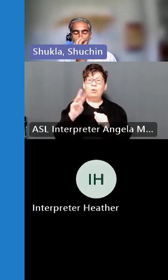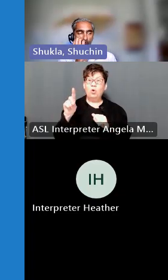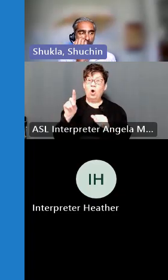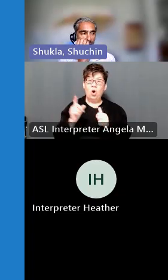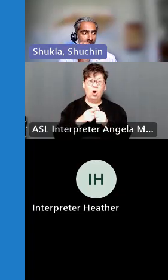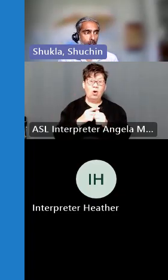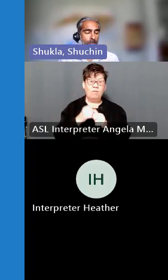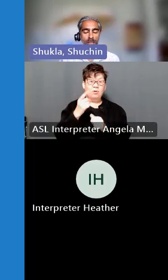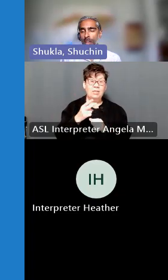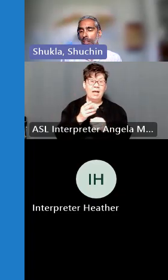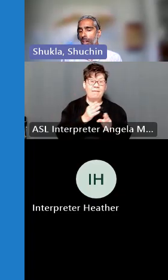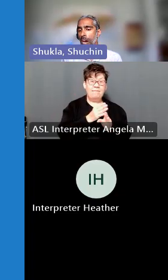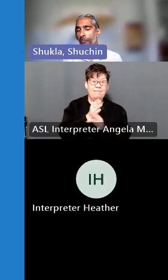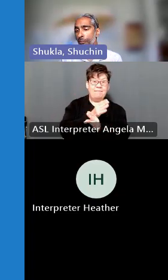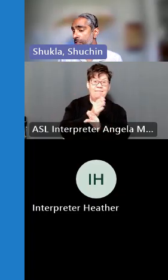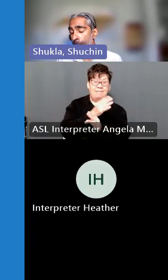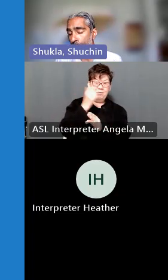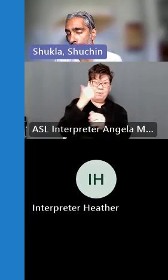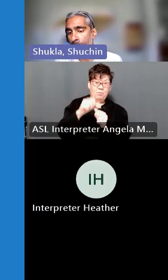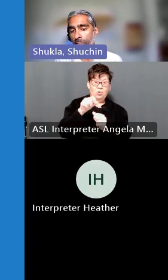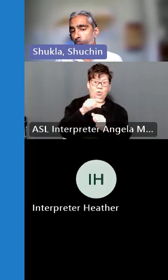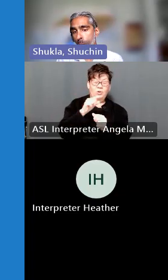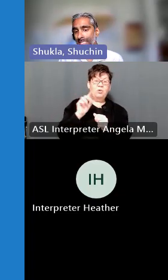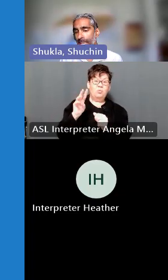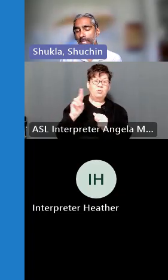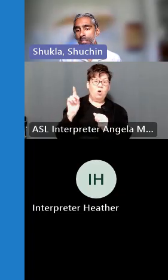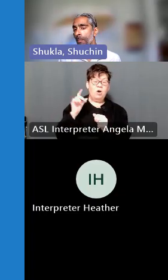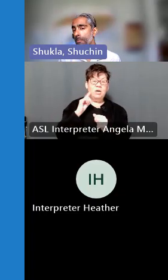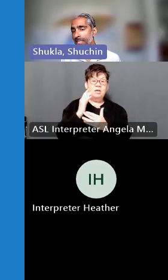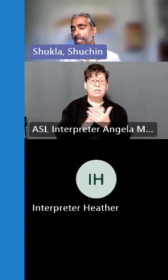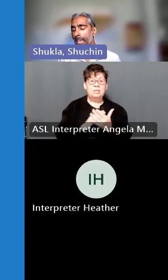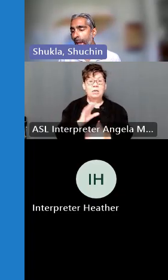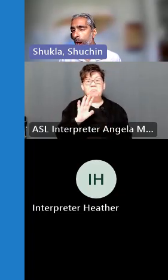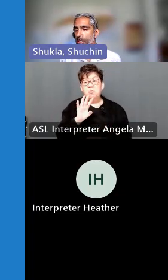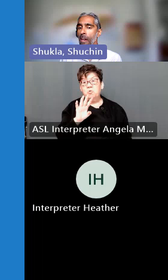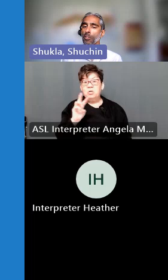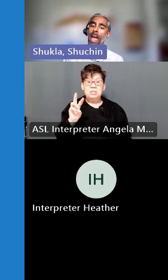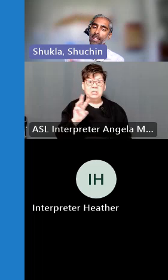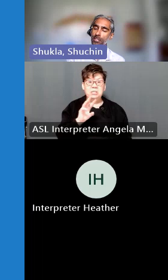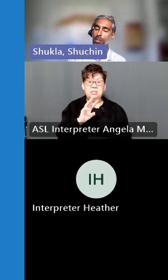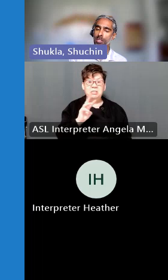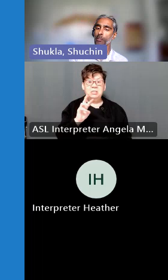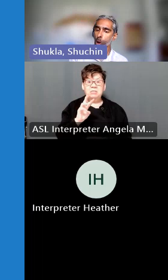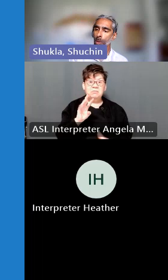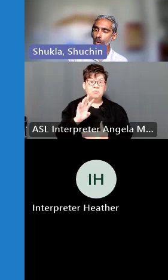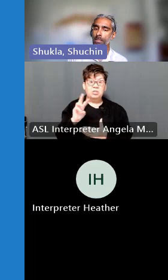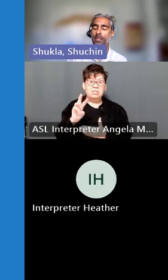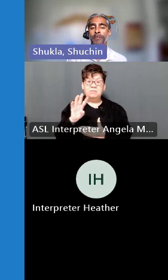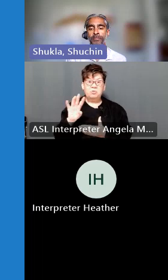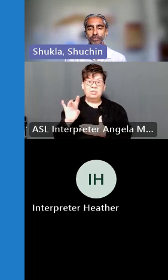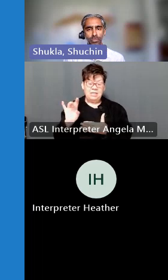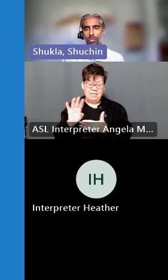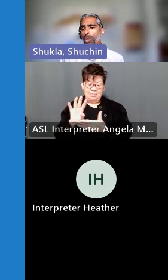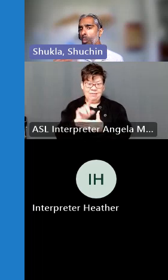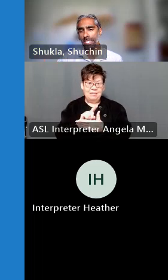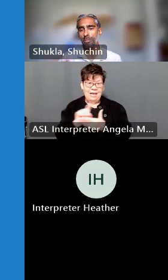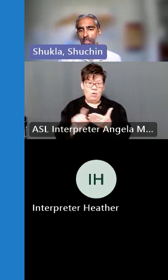of that previous graph, develops. For some people, it might be 4 to 6 or maybe 6 to 8 hours after last use of